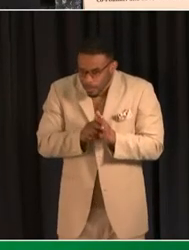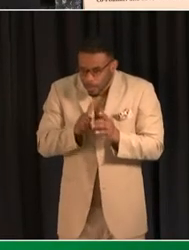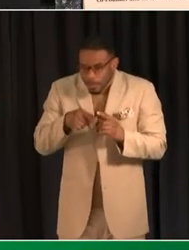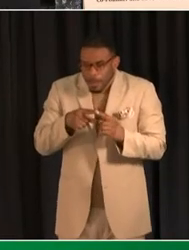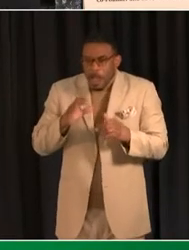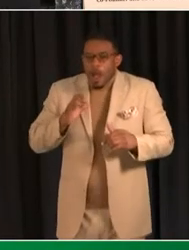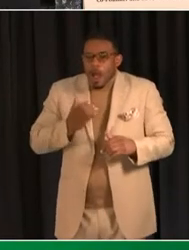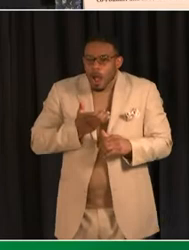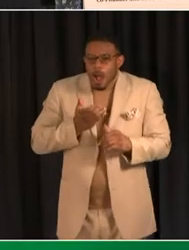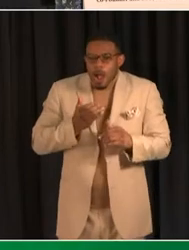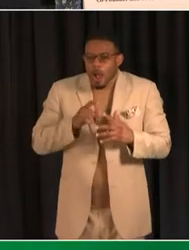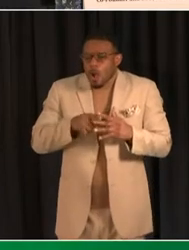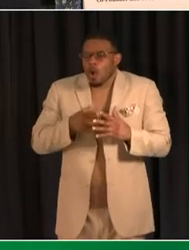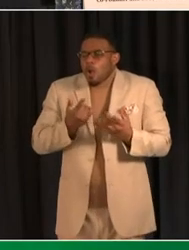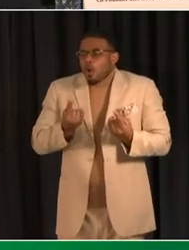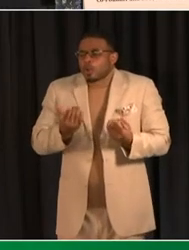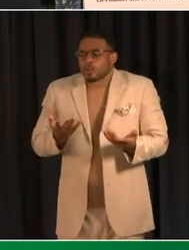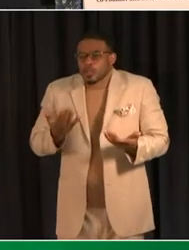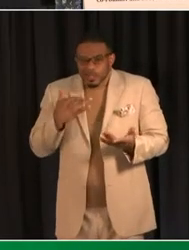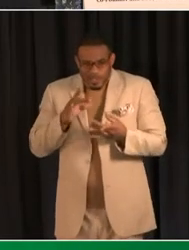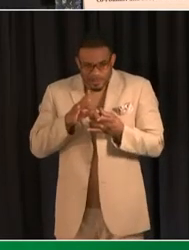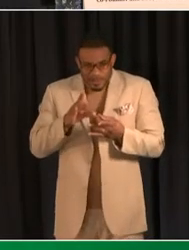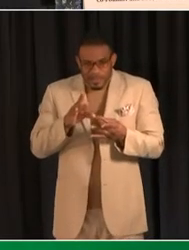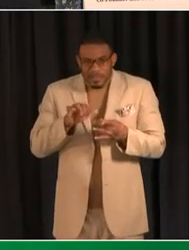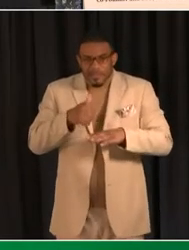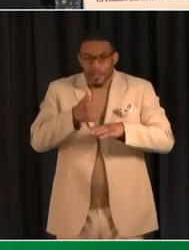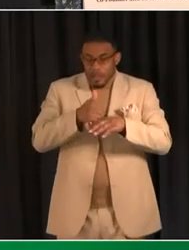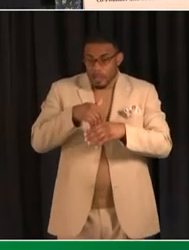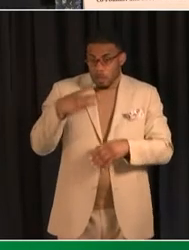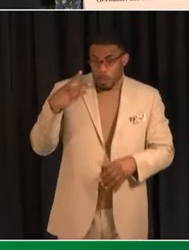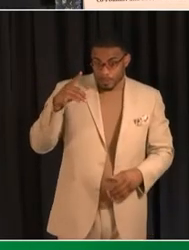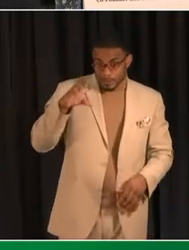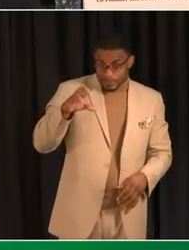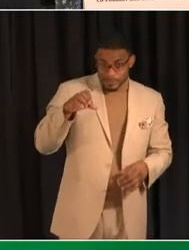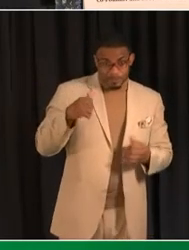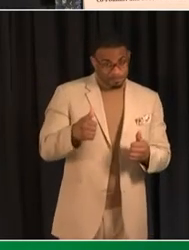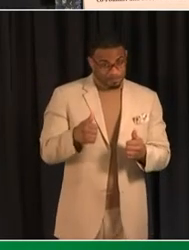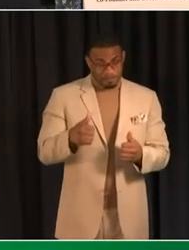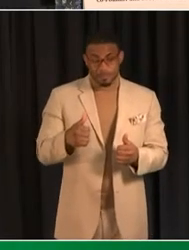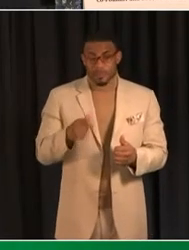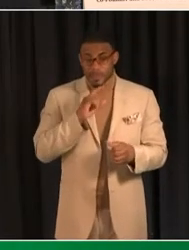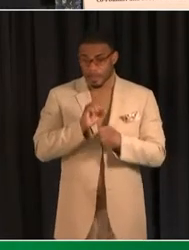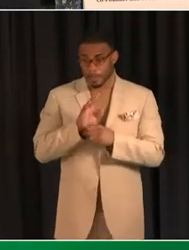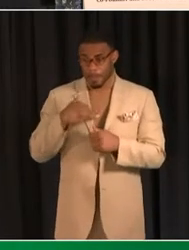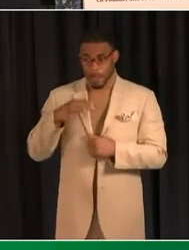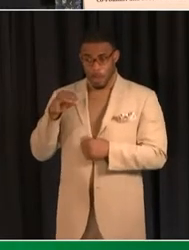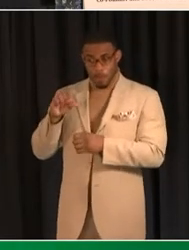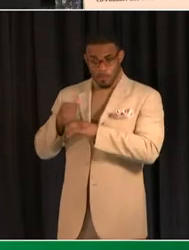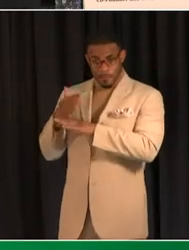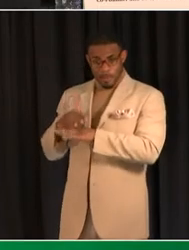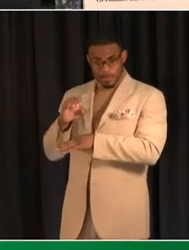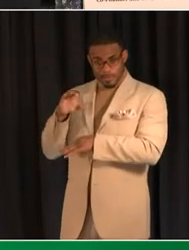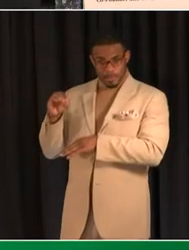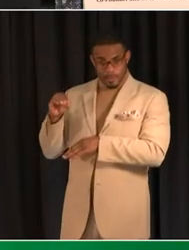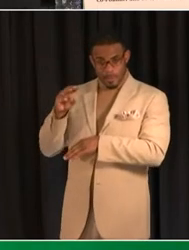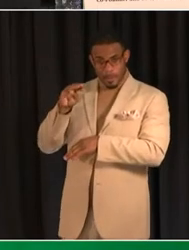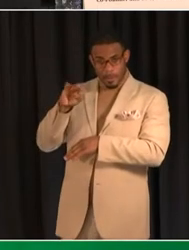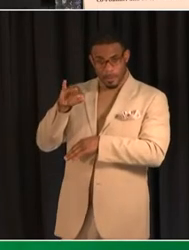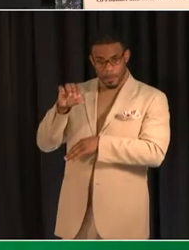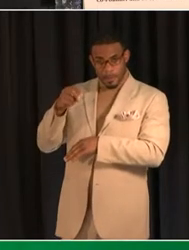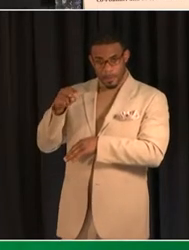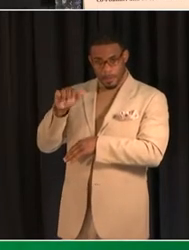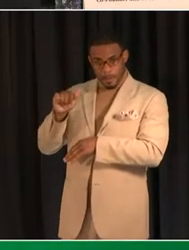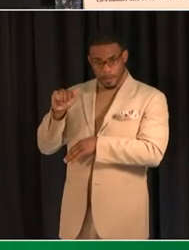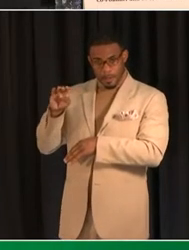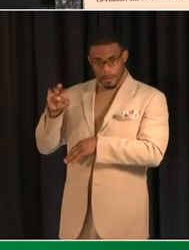of background about our origins, as I mentioned, founded in Washington, D.C., actually by my co-founder and CEO,